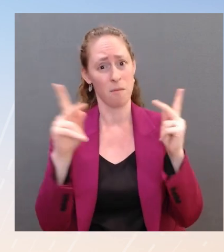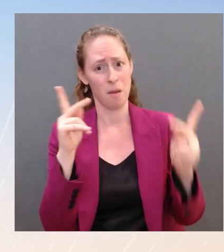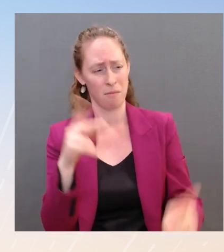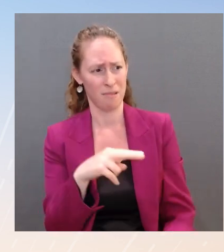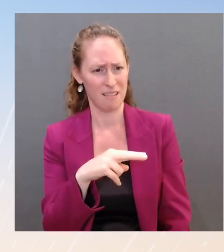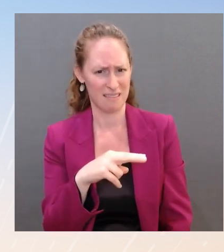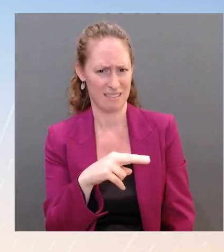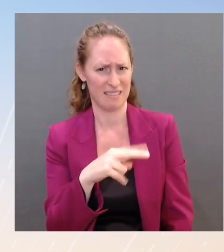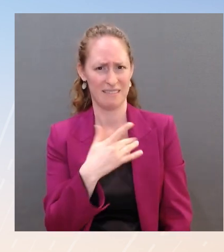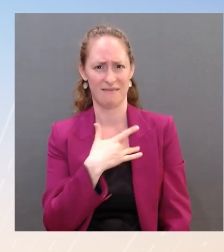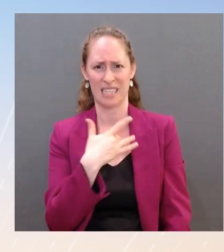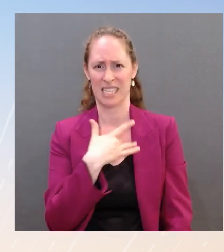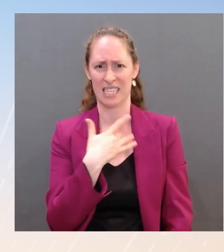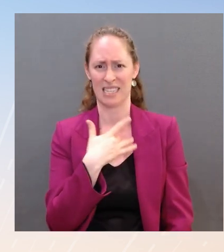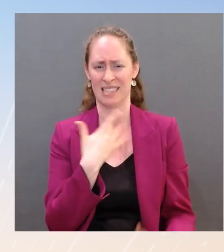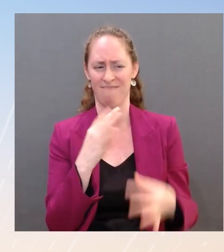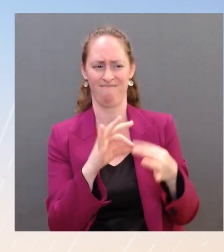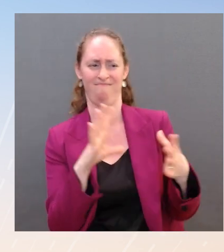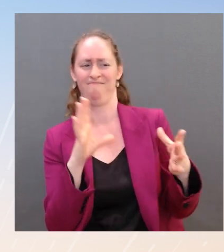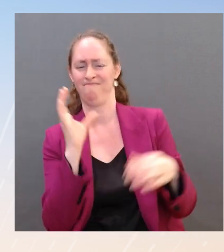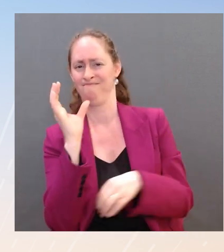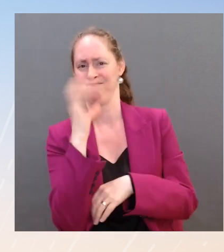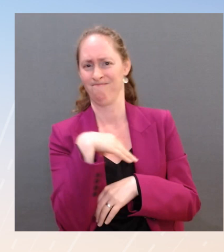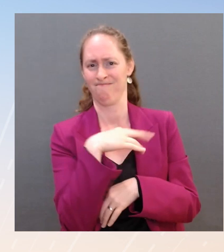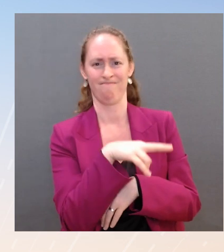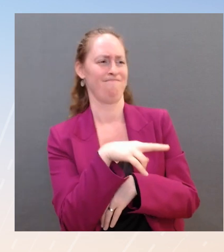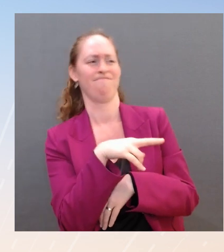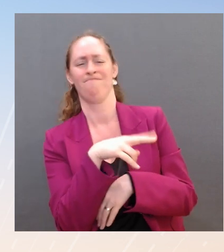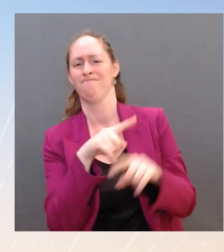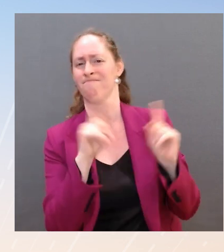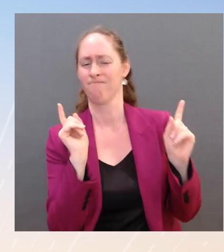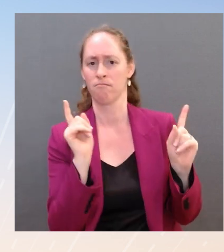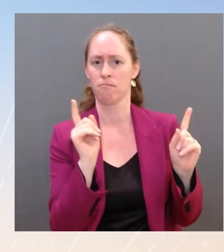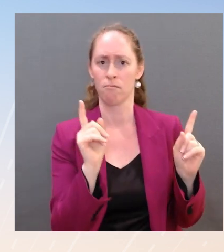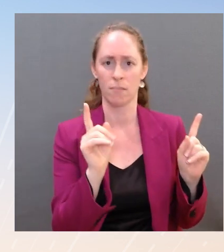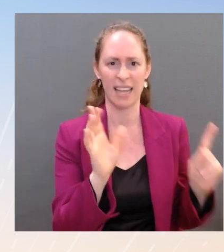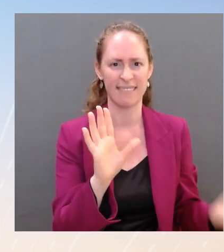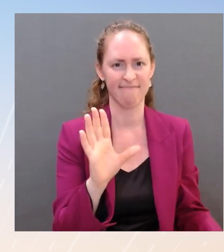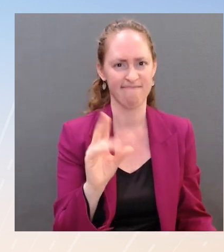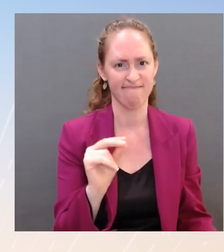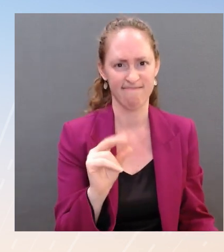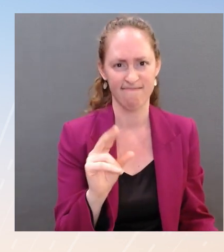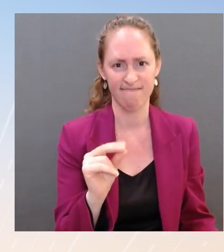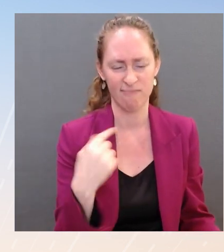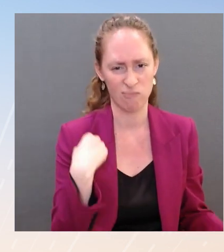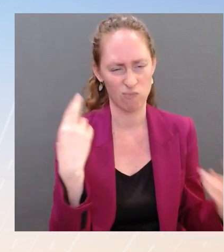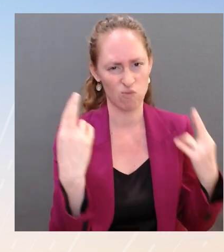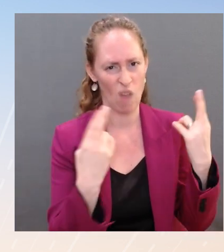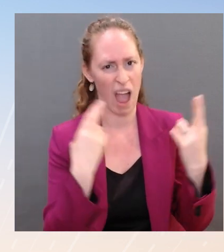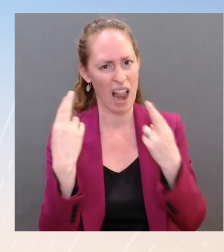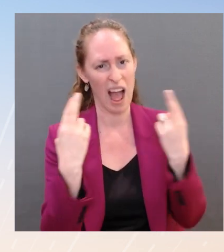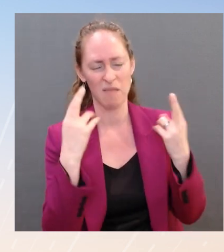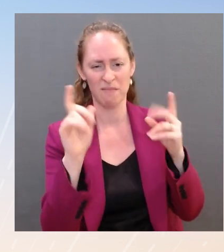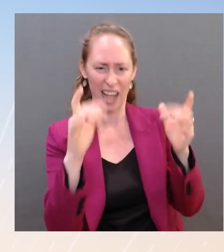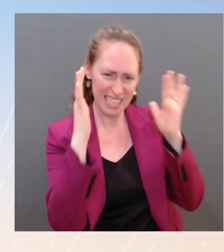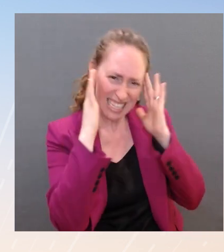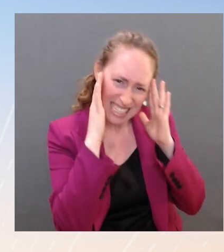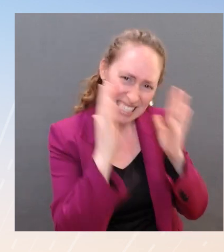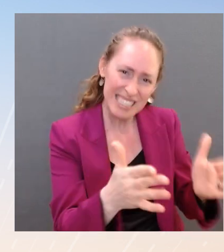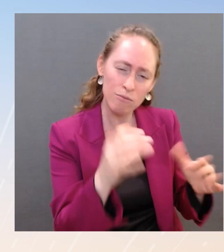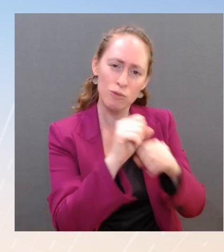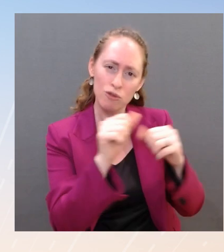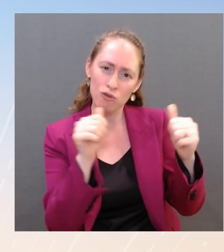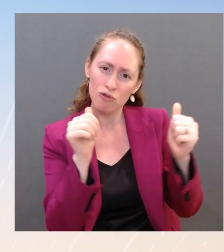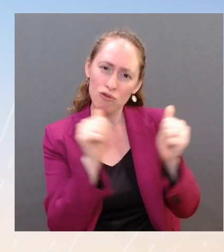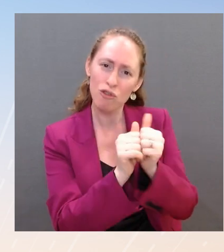normalize. We're here to mobilize. We're here to take action to address our nation's youth mental health